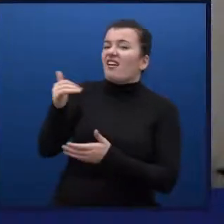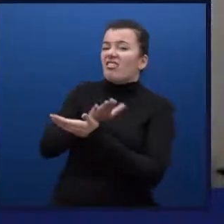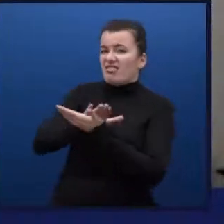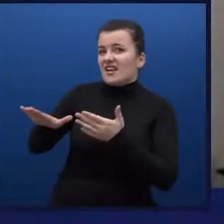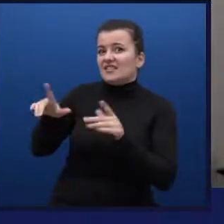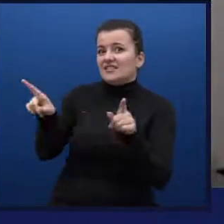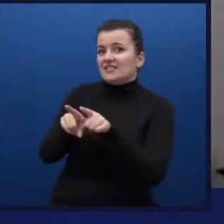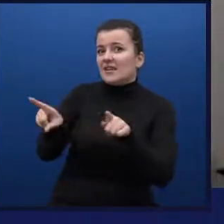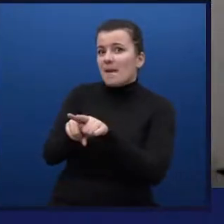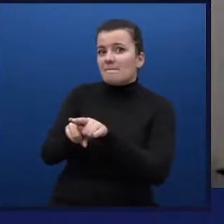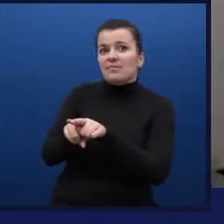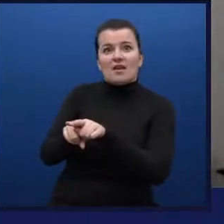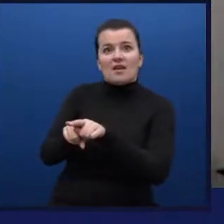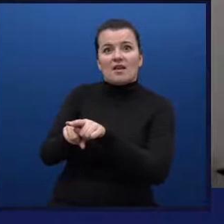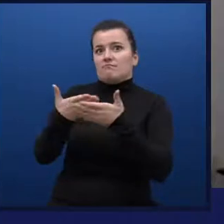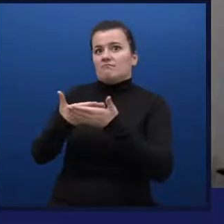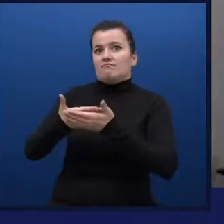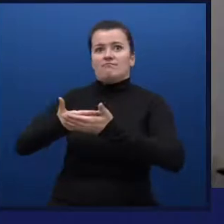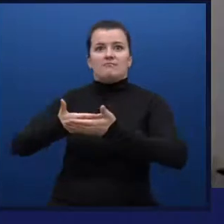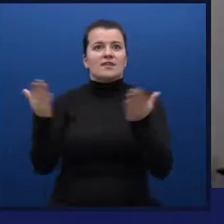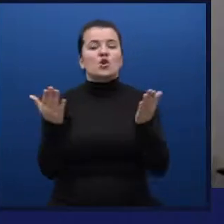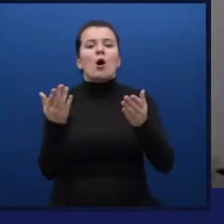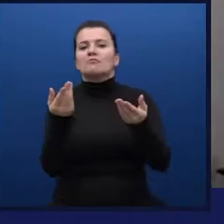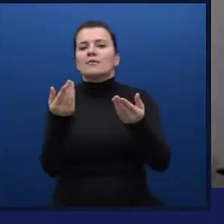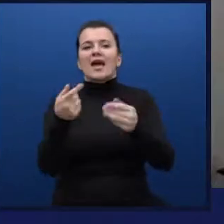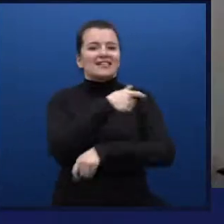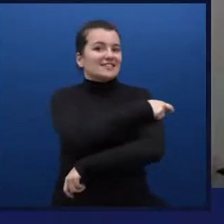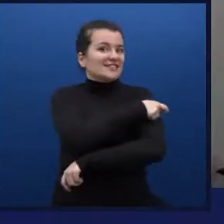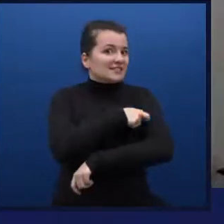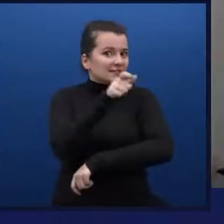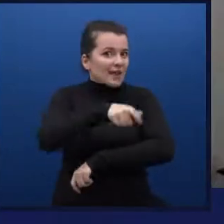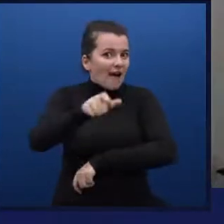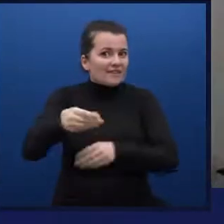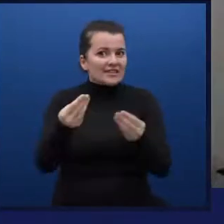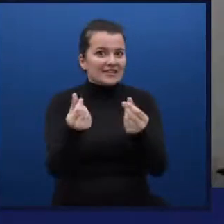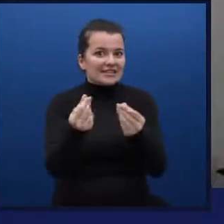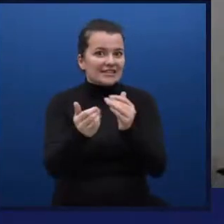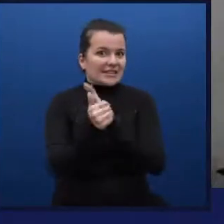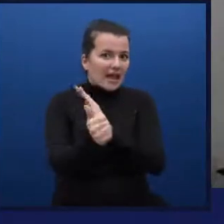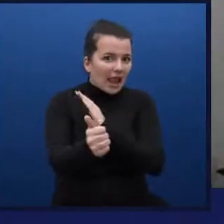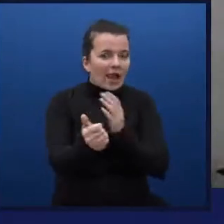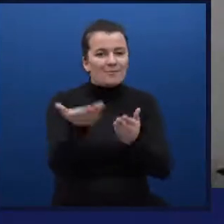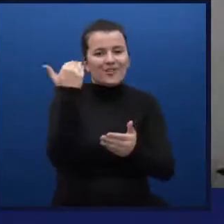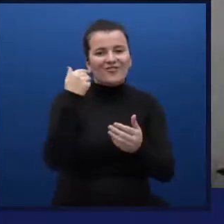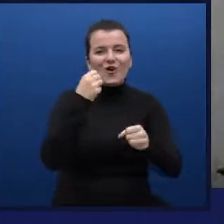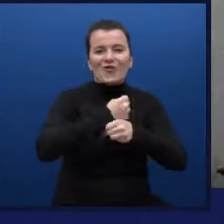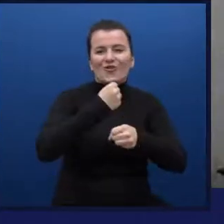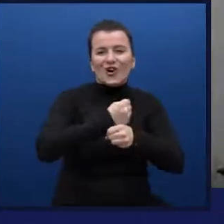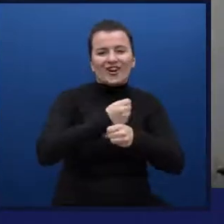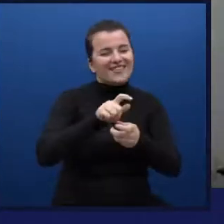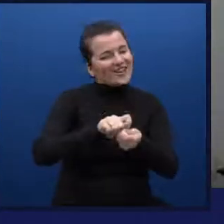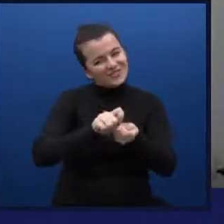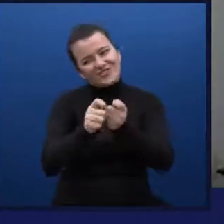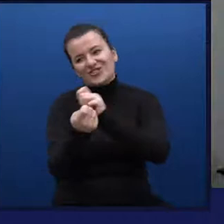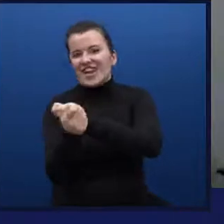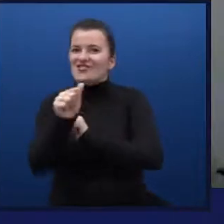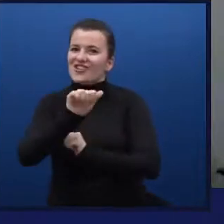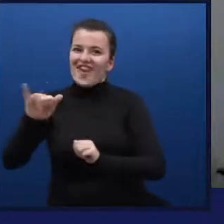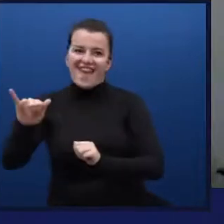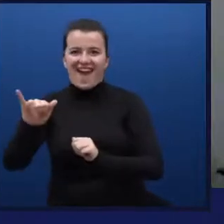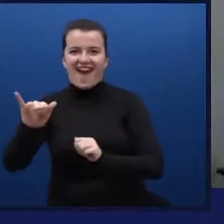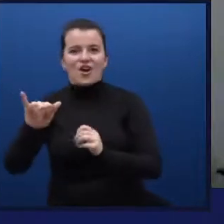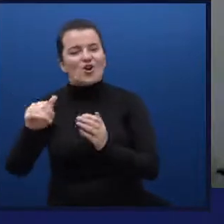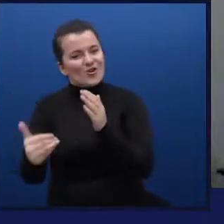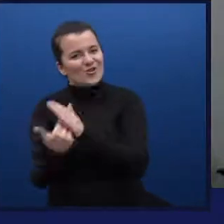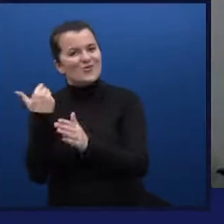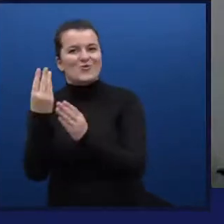up opportunities for reskilling our staff, right? Like, I know some of us in the data science world, the longer we've been in it,